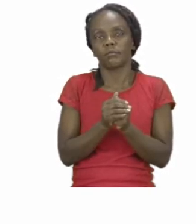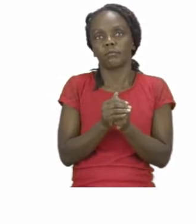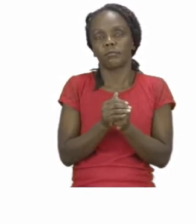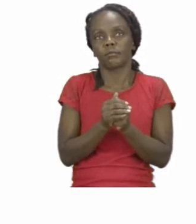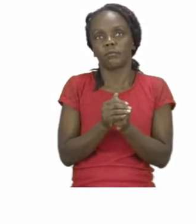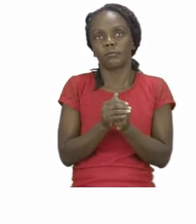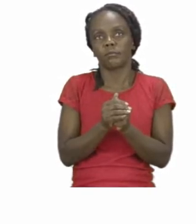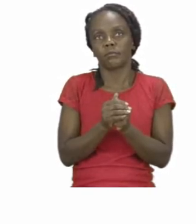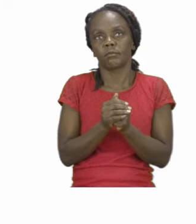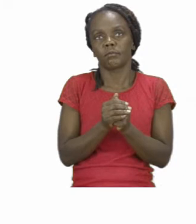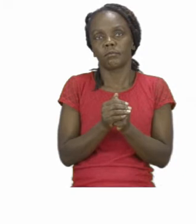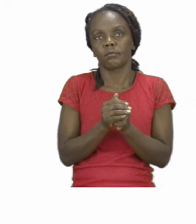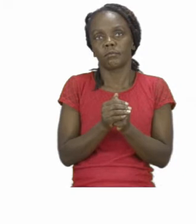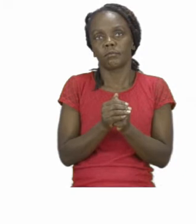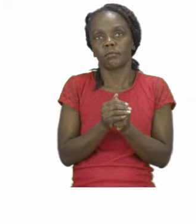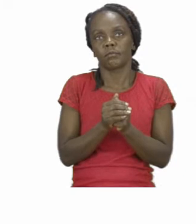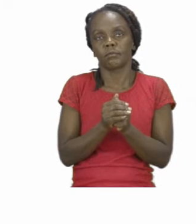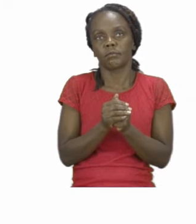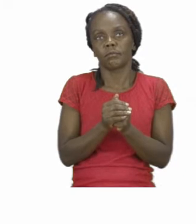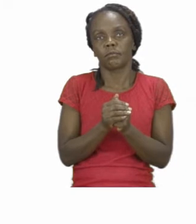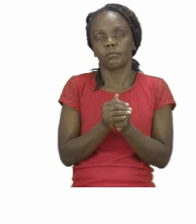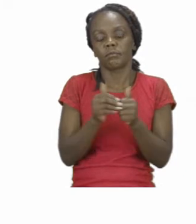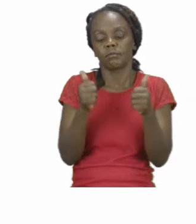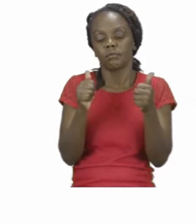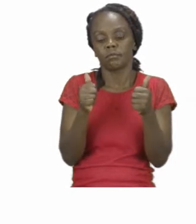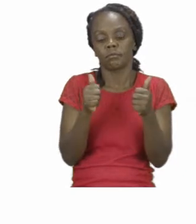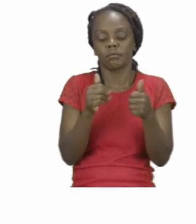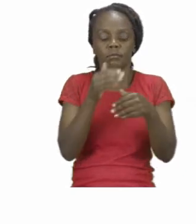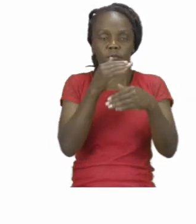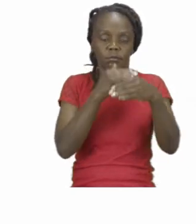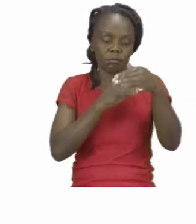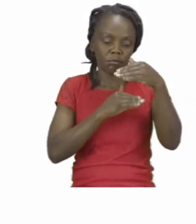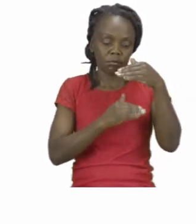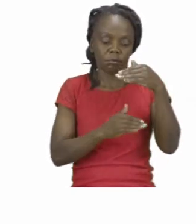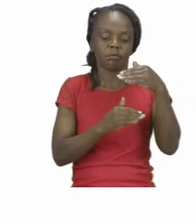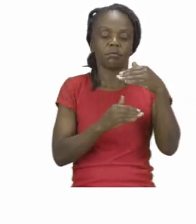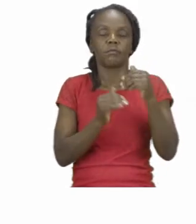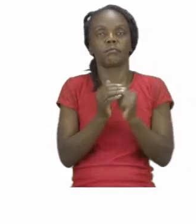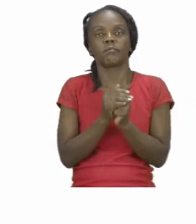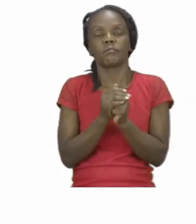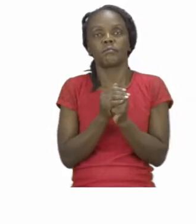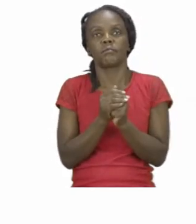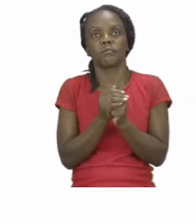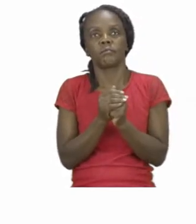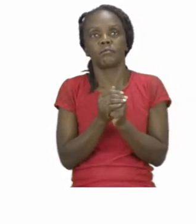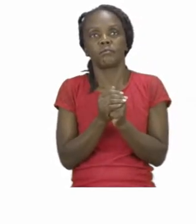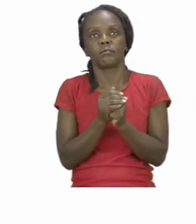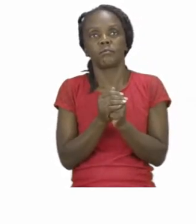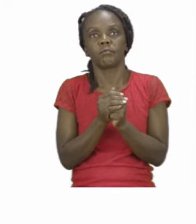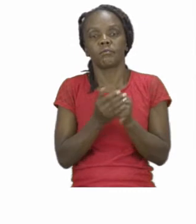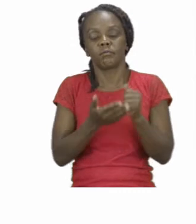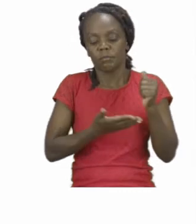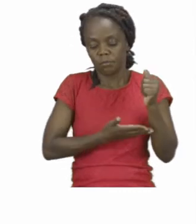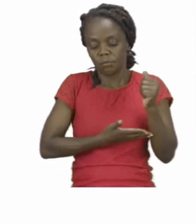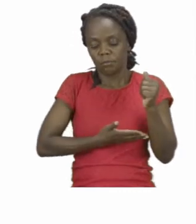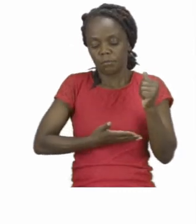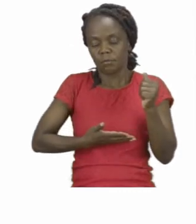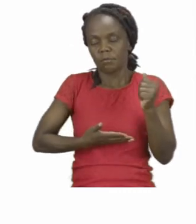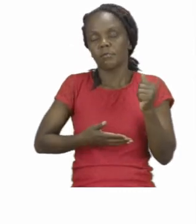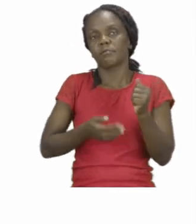Brother. Well done. Then the last picture of a woman wearing a pink